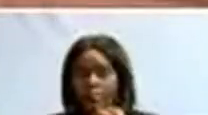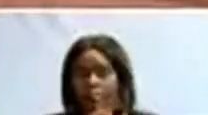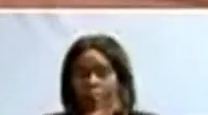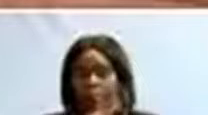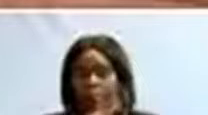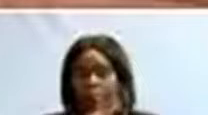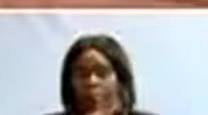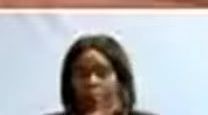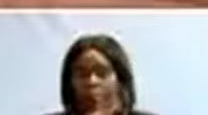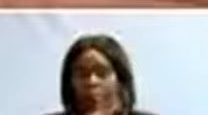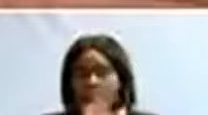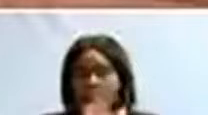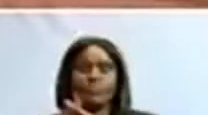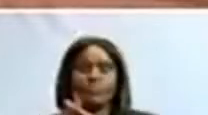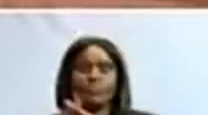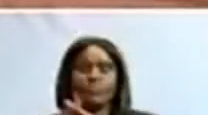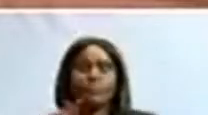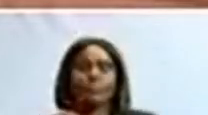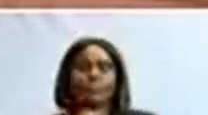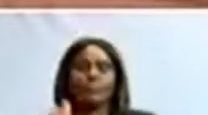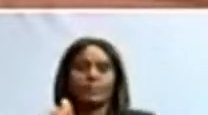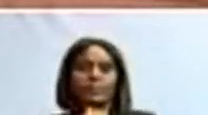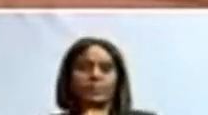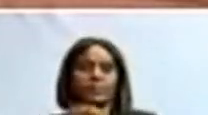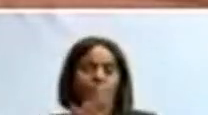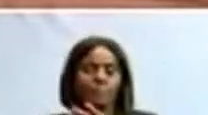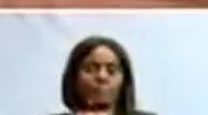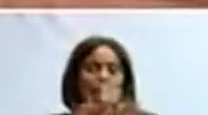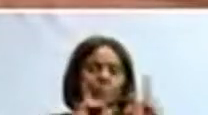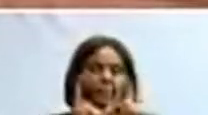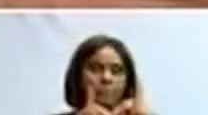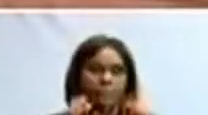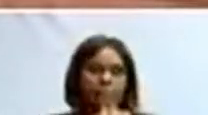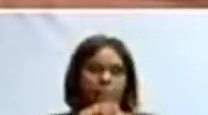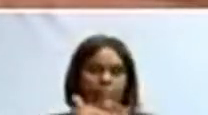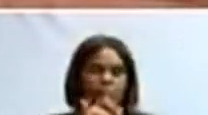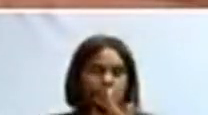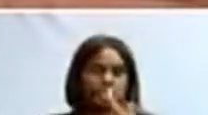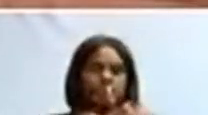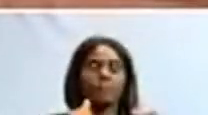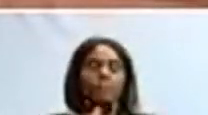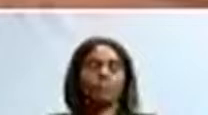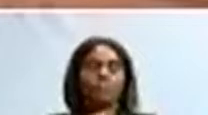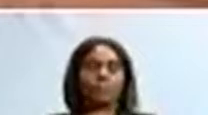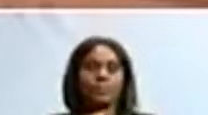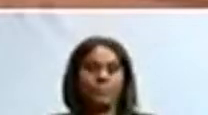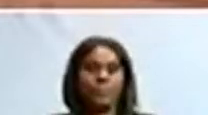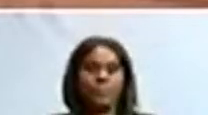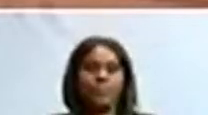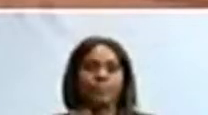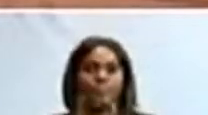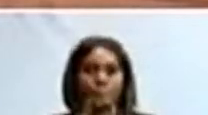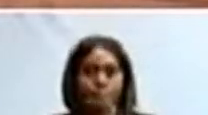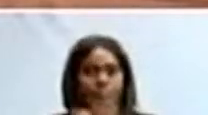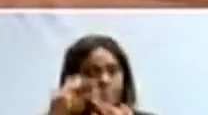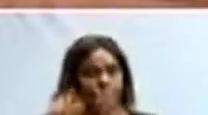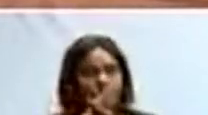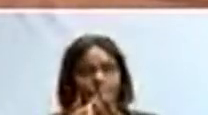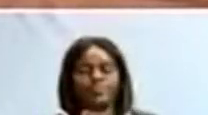related, which is under discussion. With those interventions, I wish to